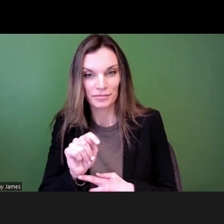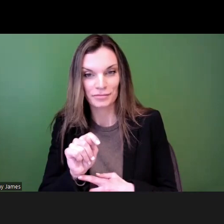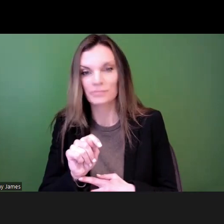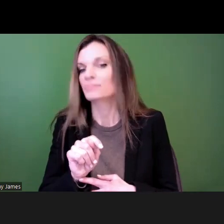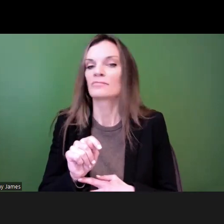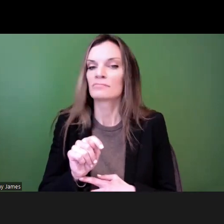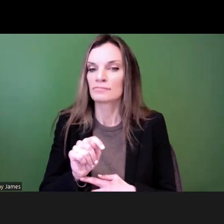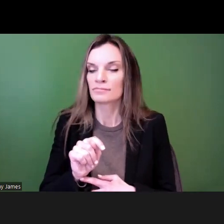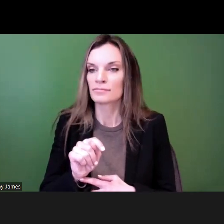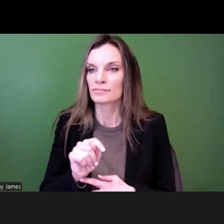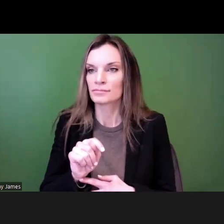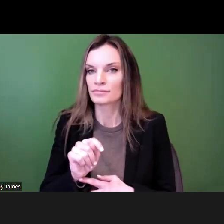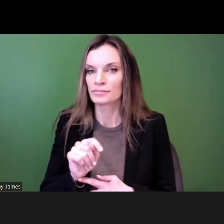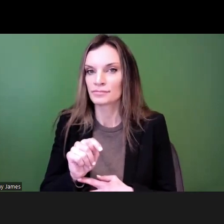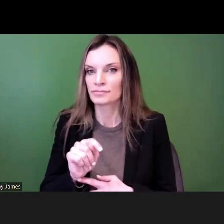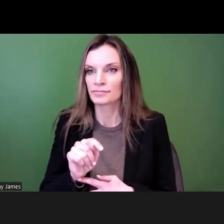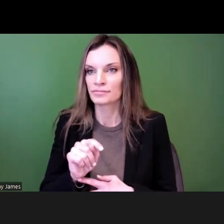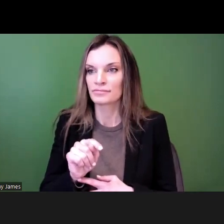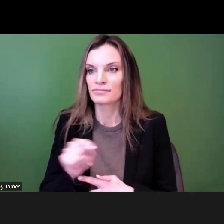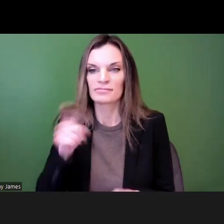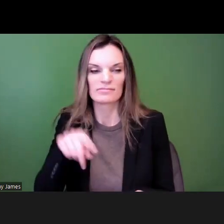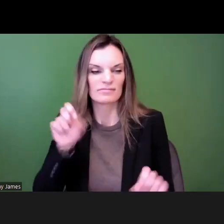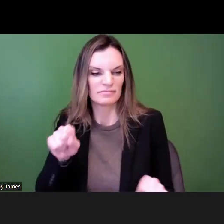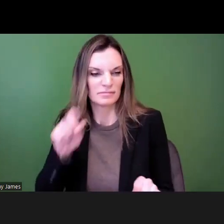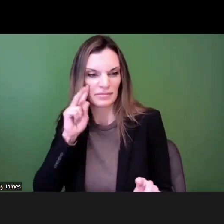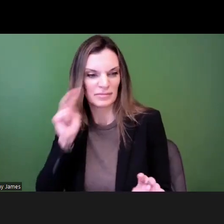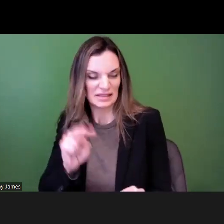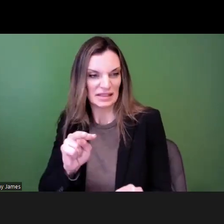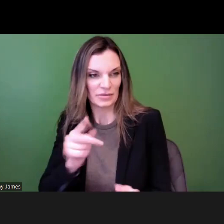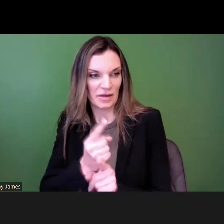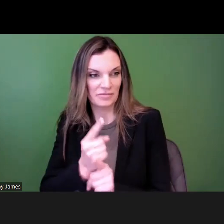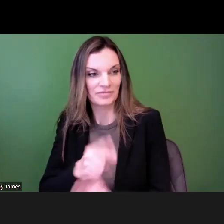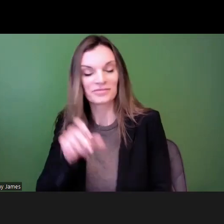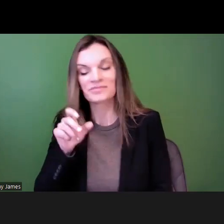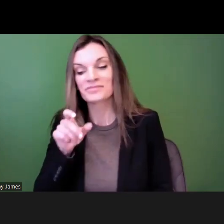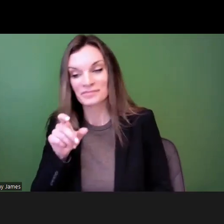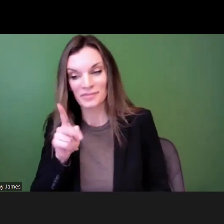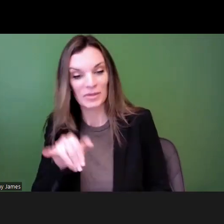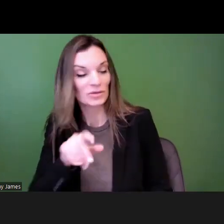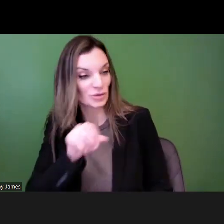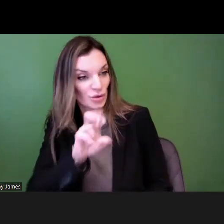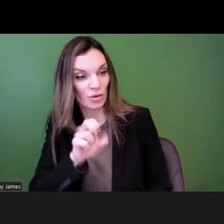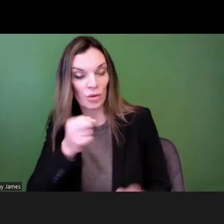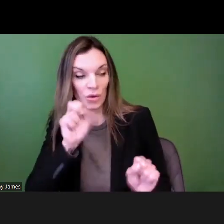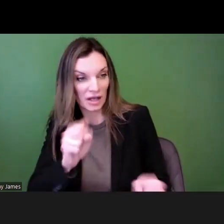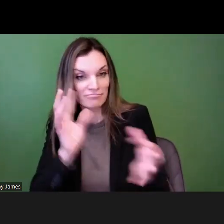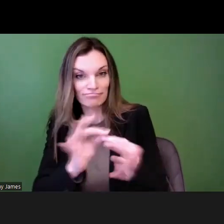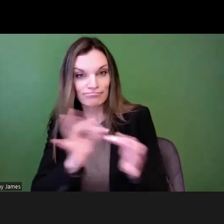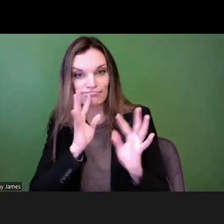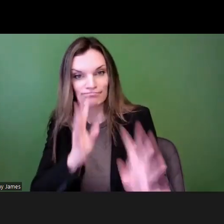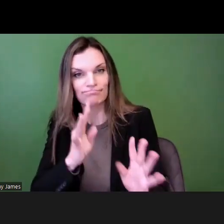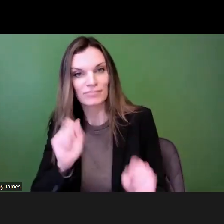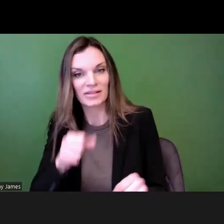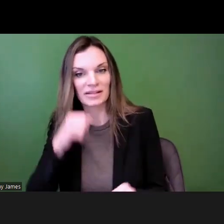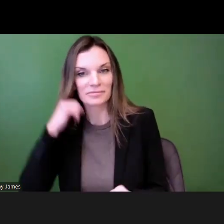then we should be able to, everyone should see it then, correct, Cami? Sure. Yep. Or you can state it here and it'll become Okay. part